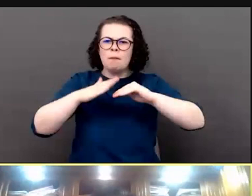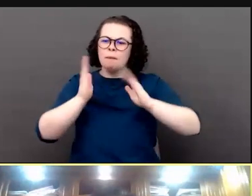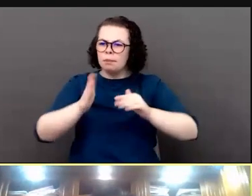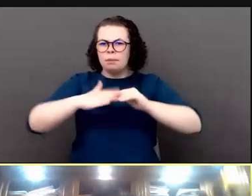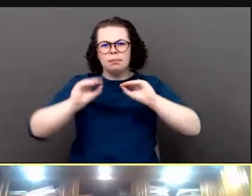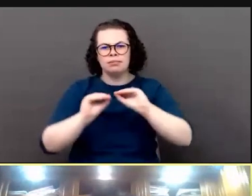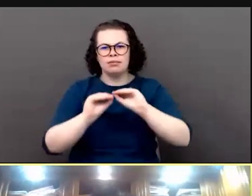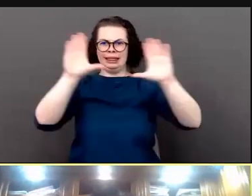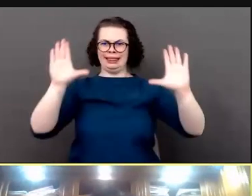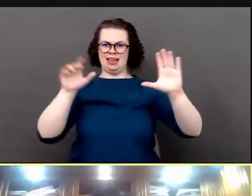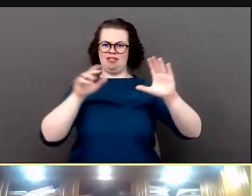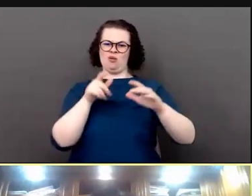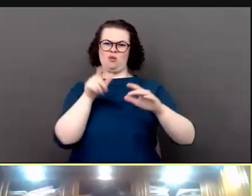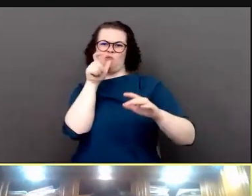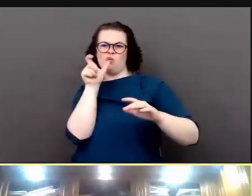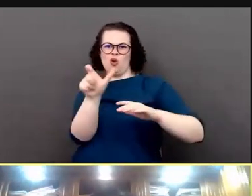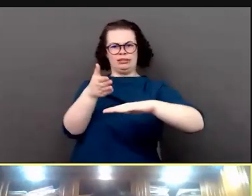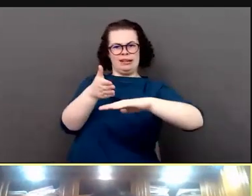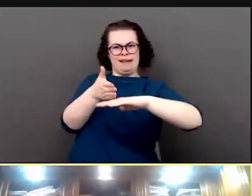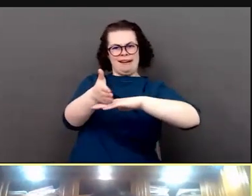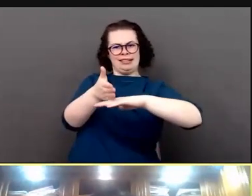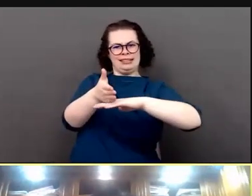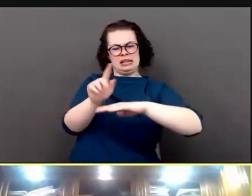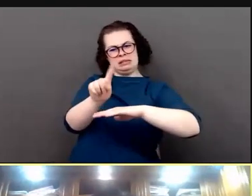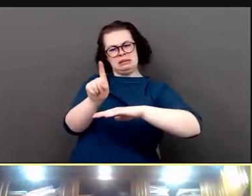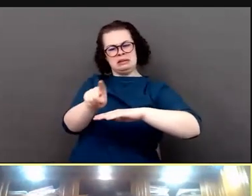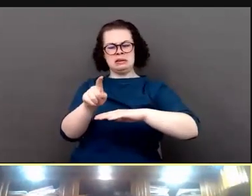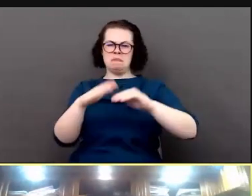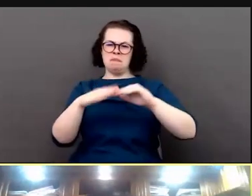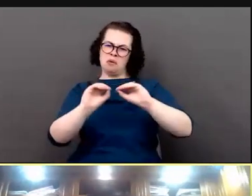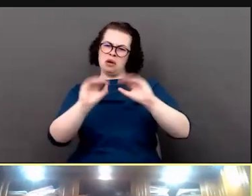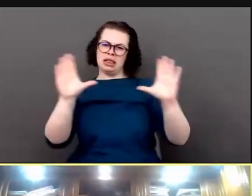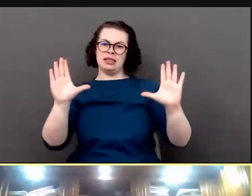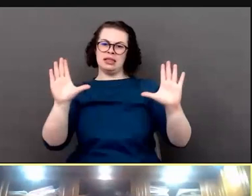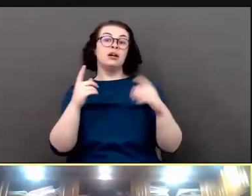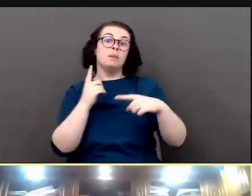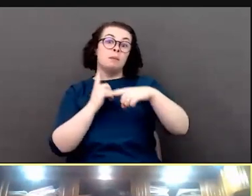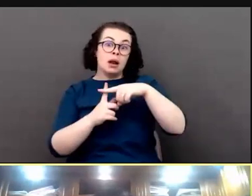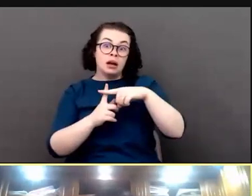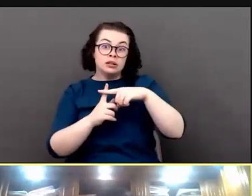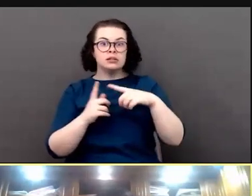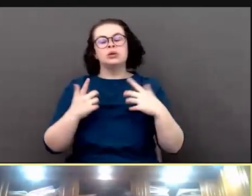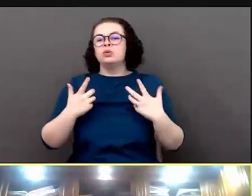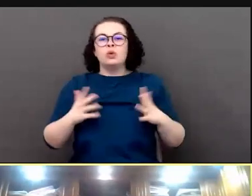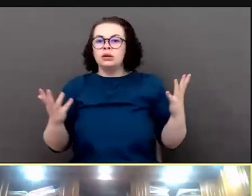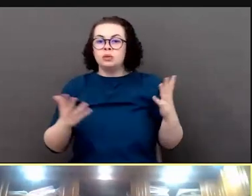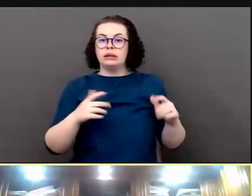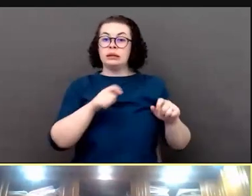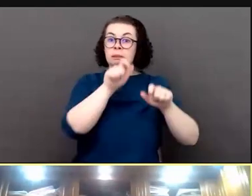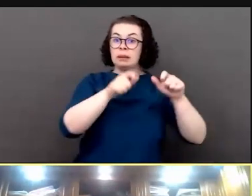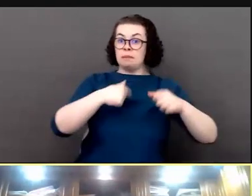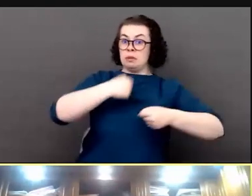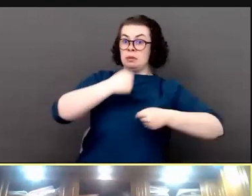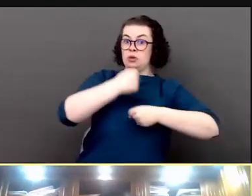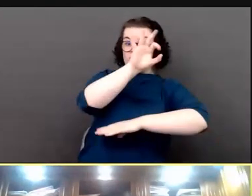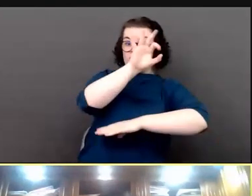avoid that accessibility was seen as a disturbance to the creativity of architects,